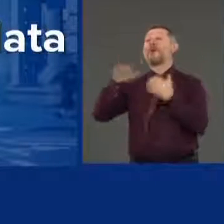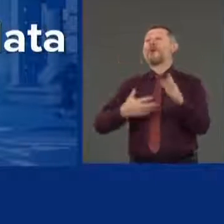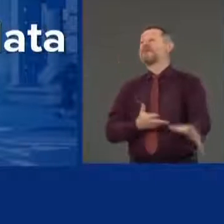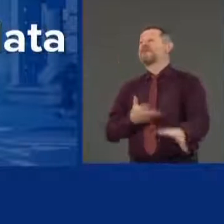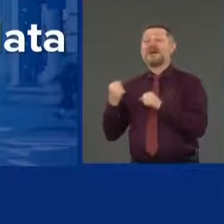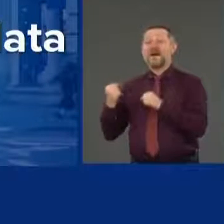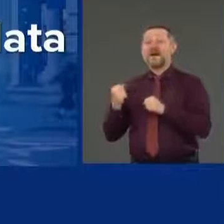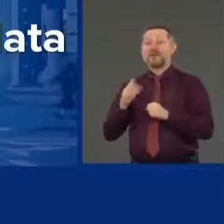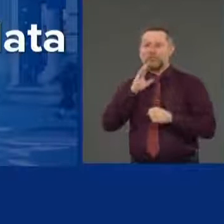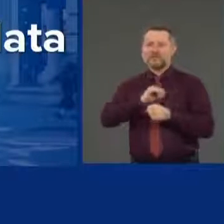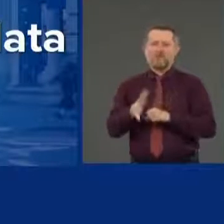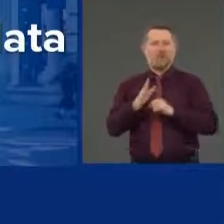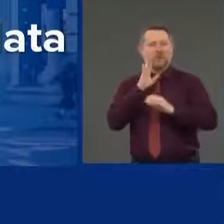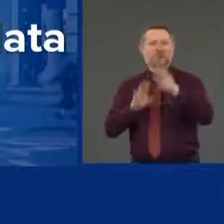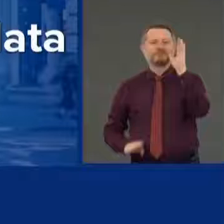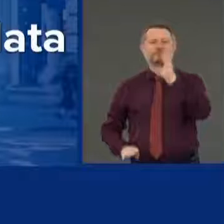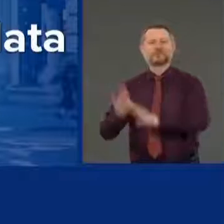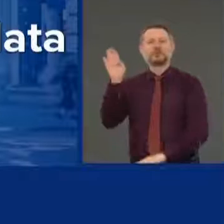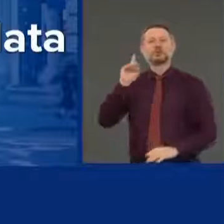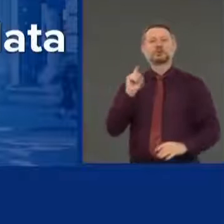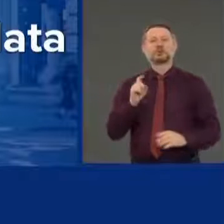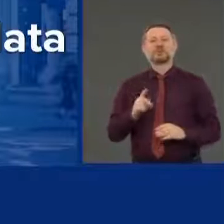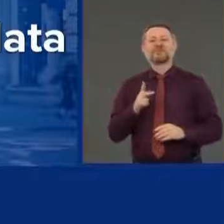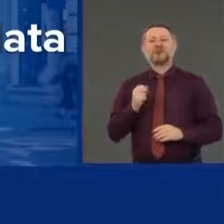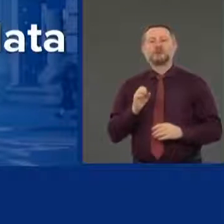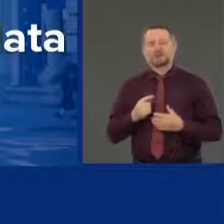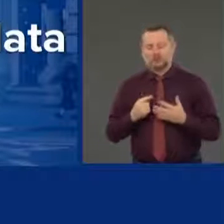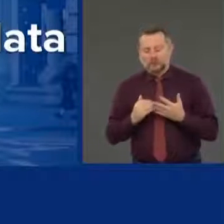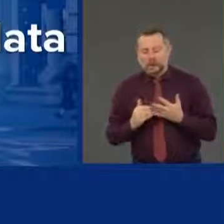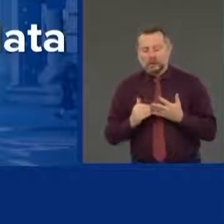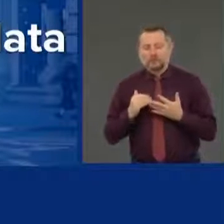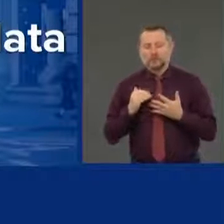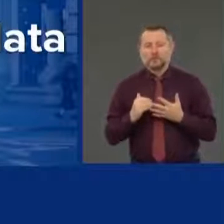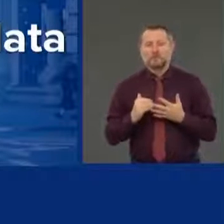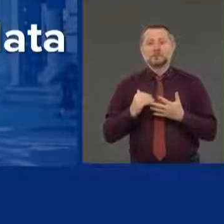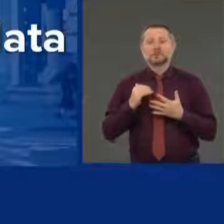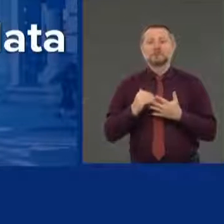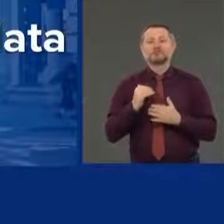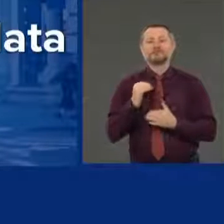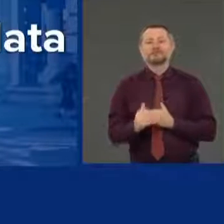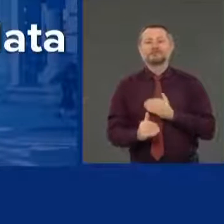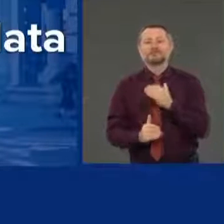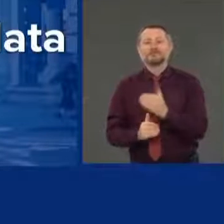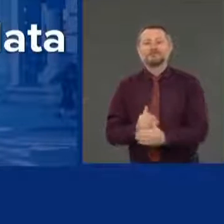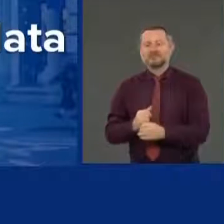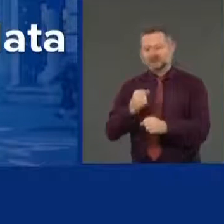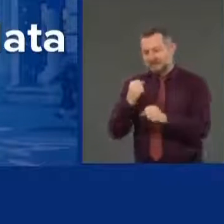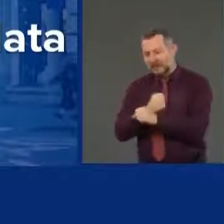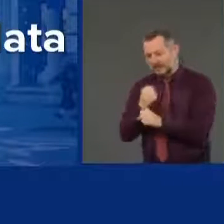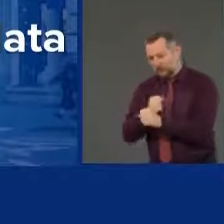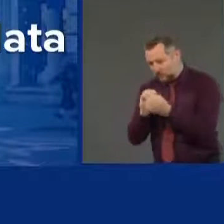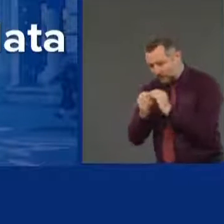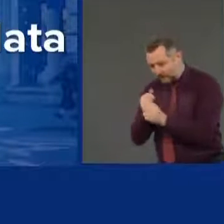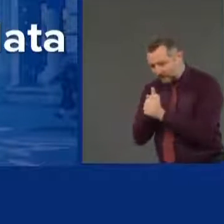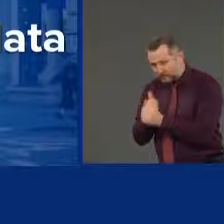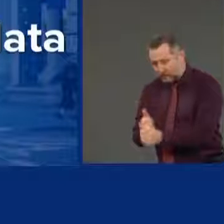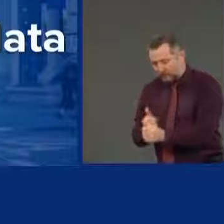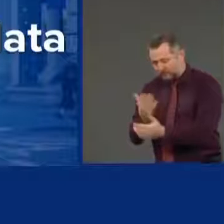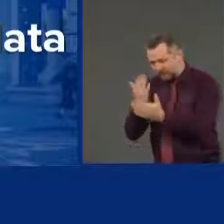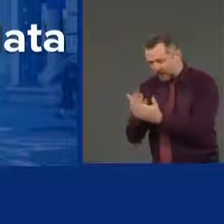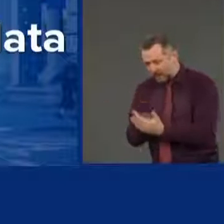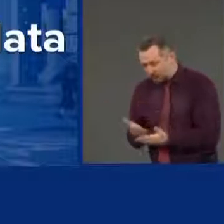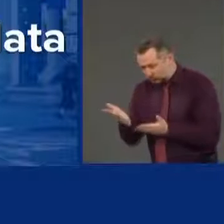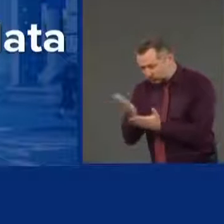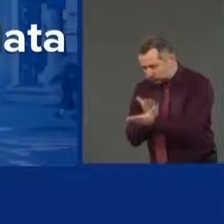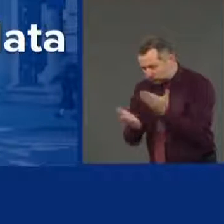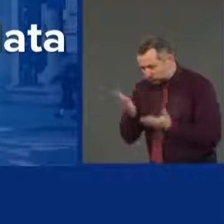should phase the reopening, and you should follow the data and the facts on the spread of the virus on reopening.